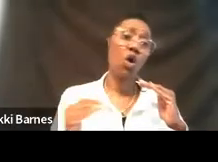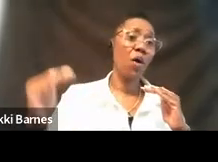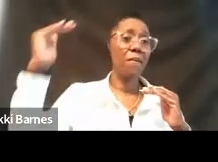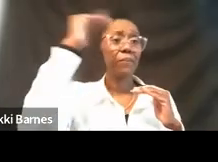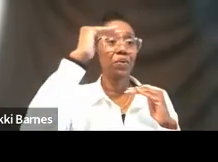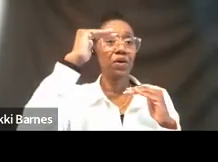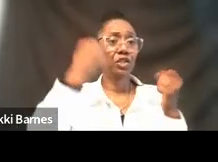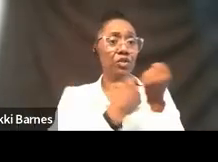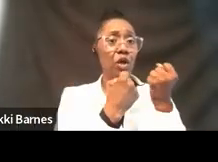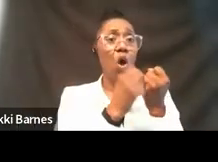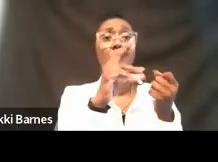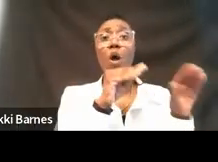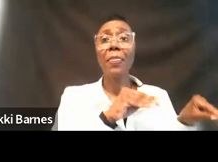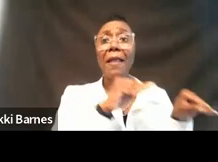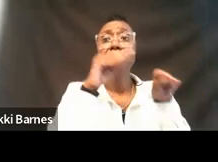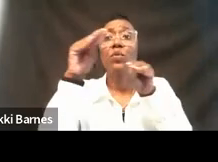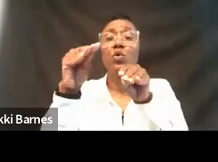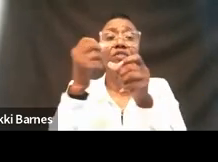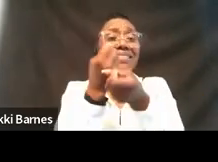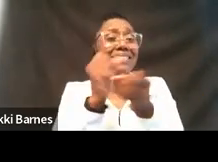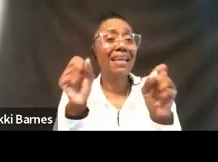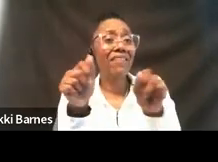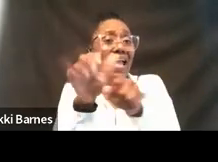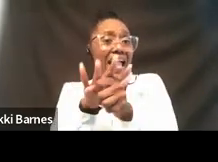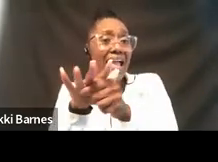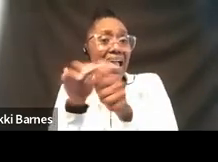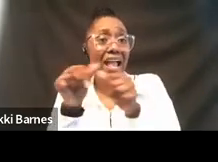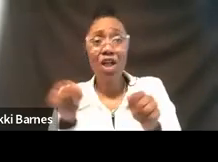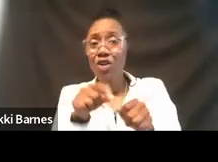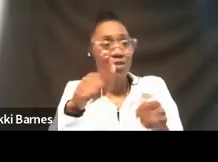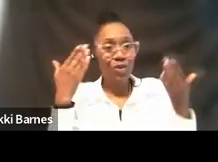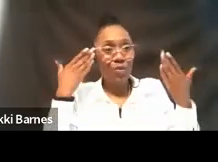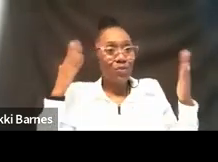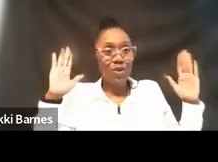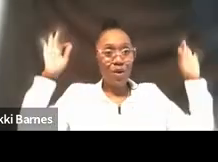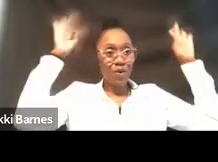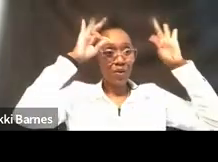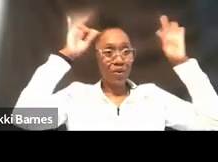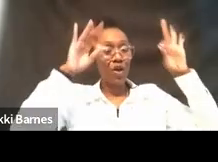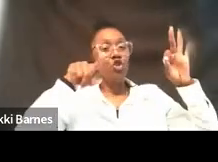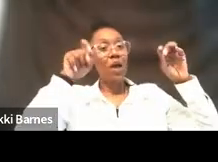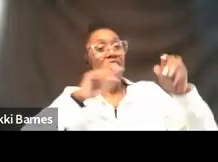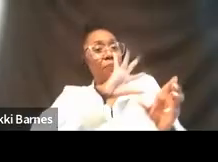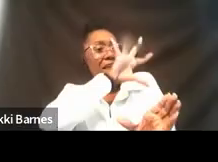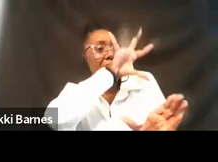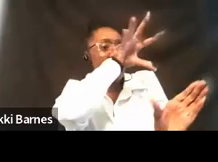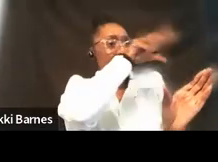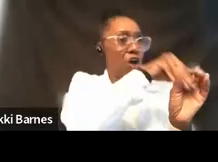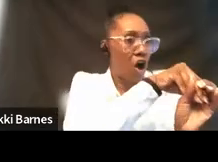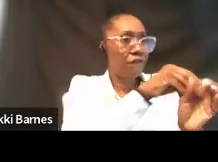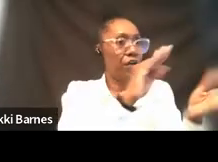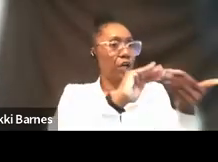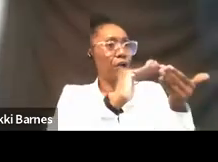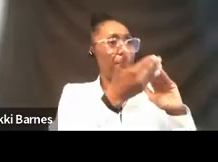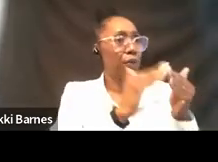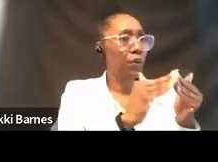because they've moved to a safer location. You won't know that unless you immerse yourself in that community and you become aware of under which the